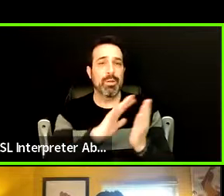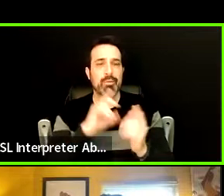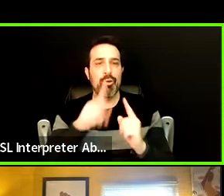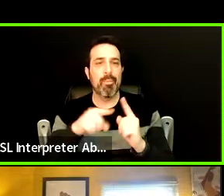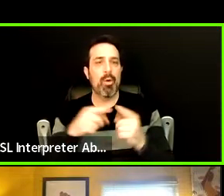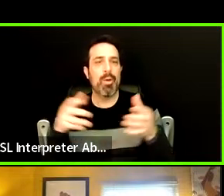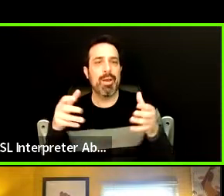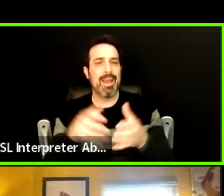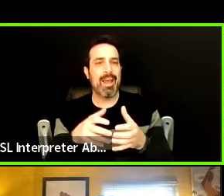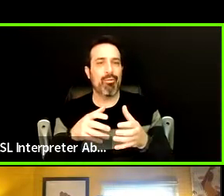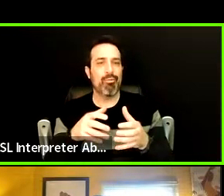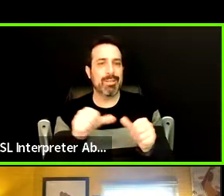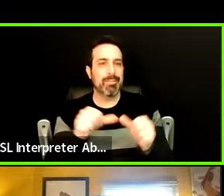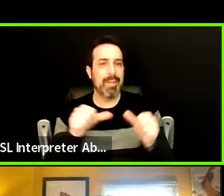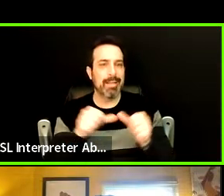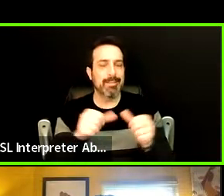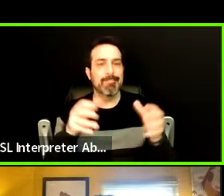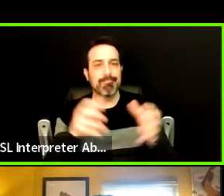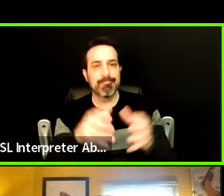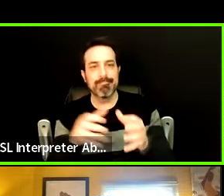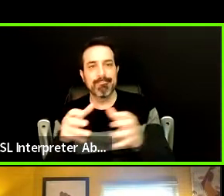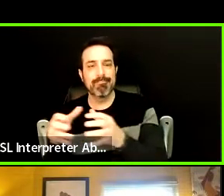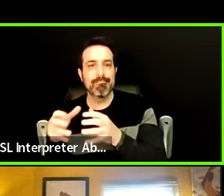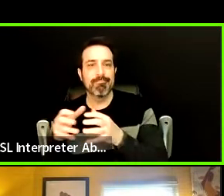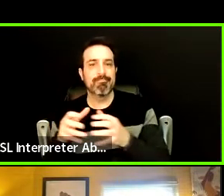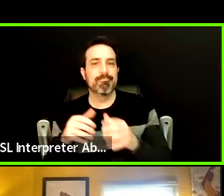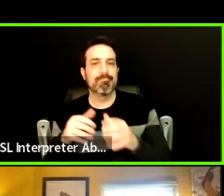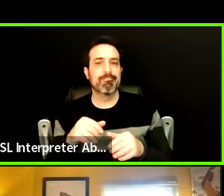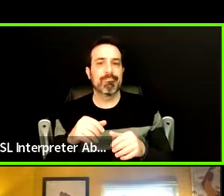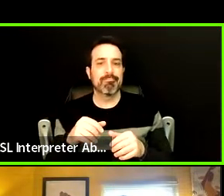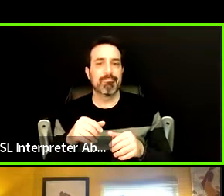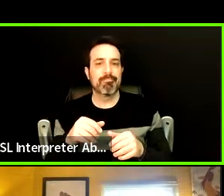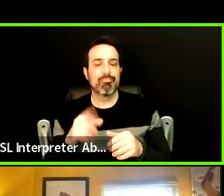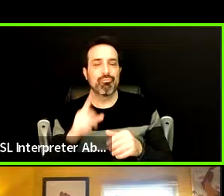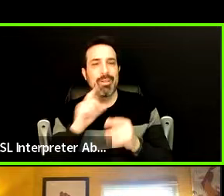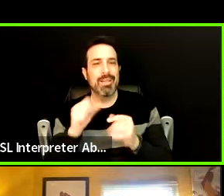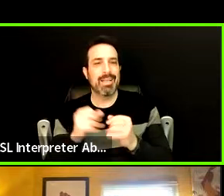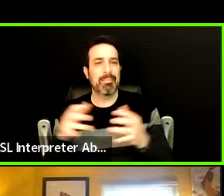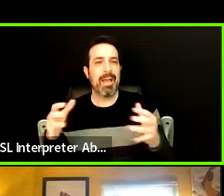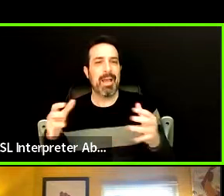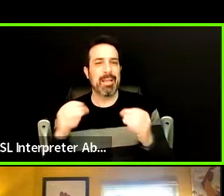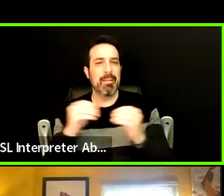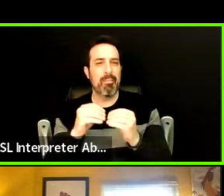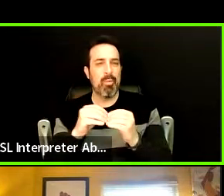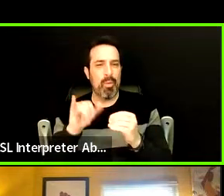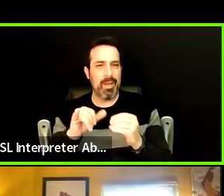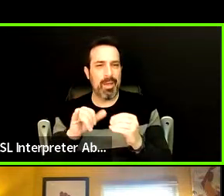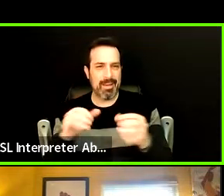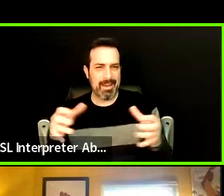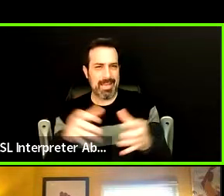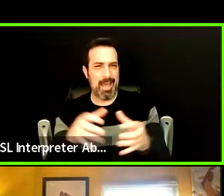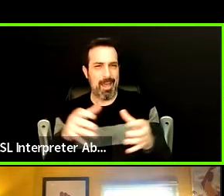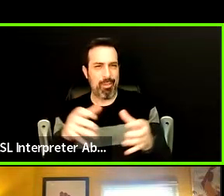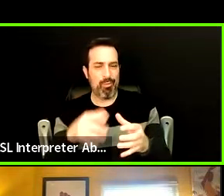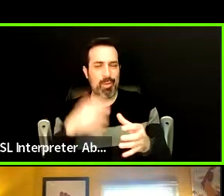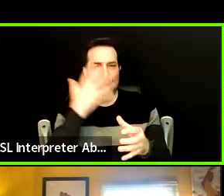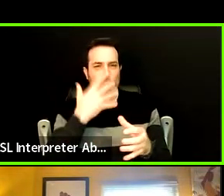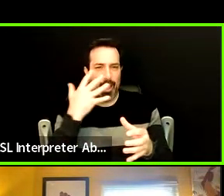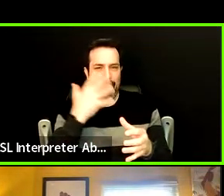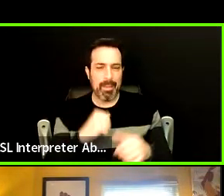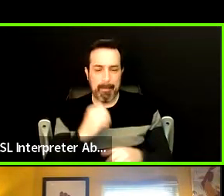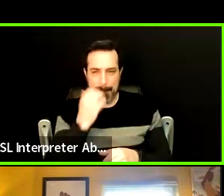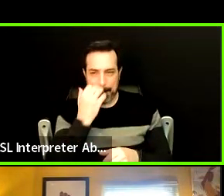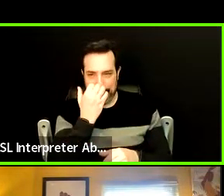gathering spaces and also fishing opportunities, really expanding a little bit on what those gathering spaces looked like, because it was